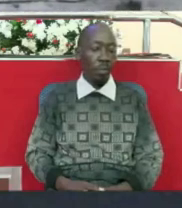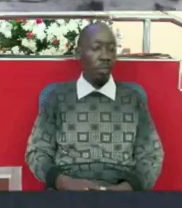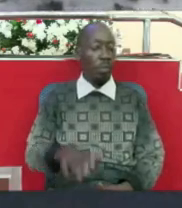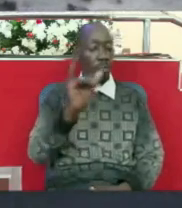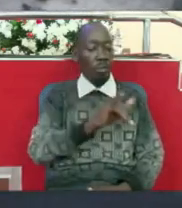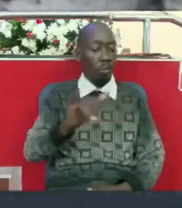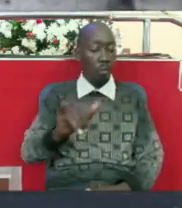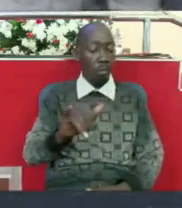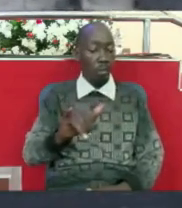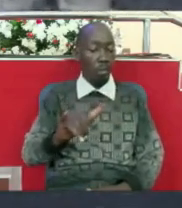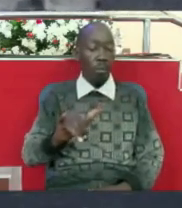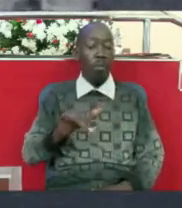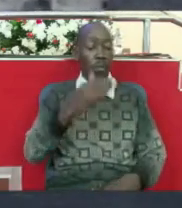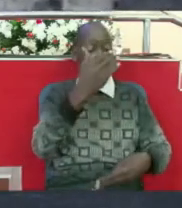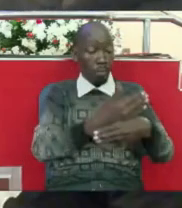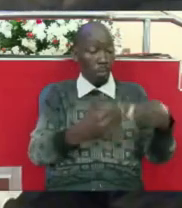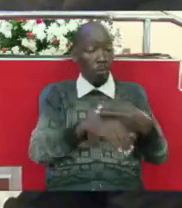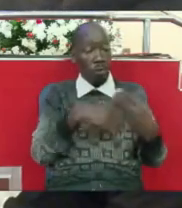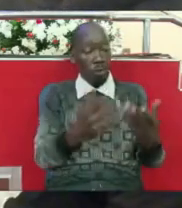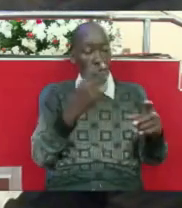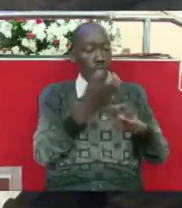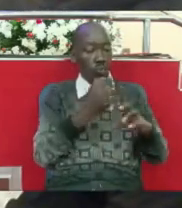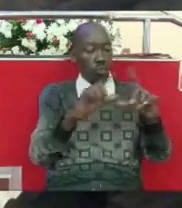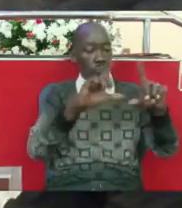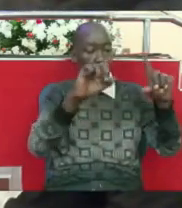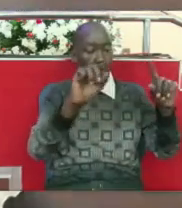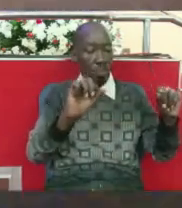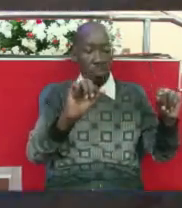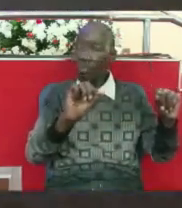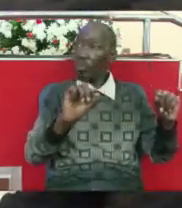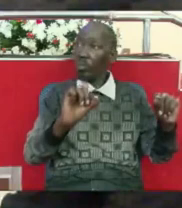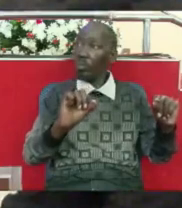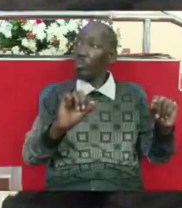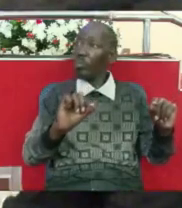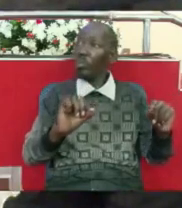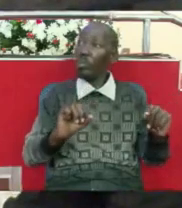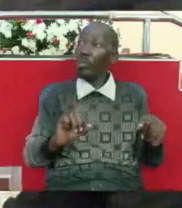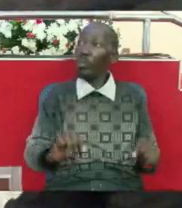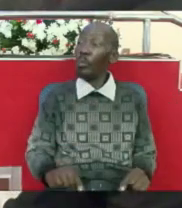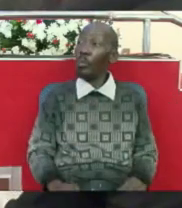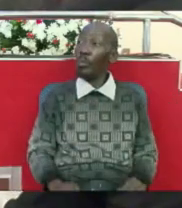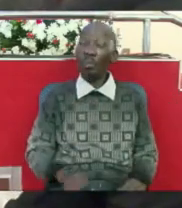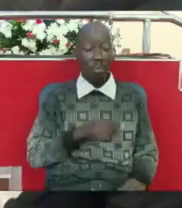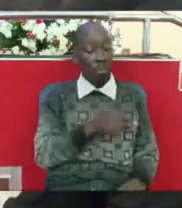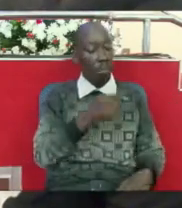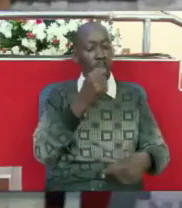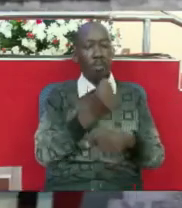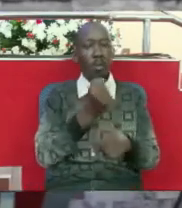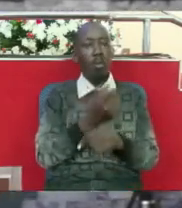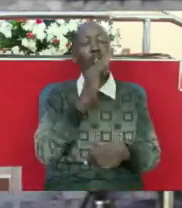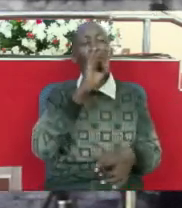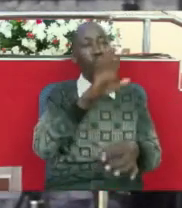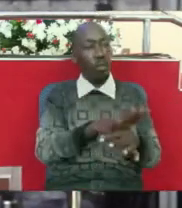Those blocks or bricks vifaa vile ama mawe ile are made up of the